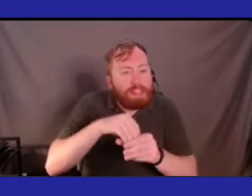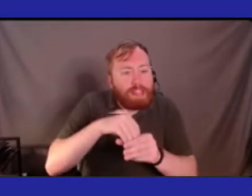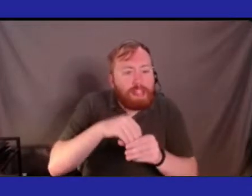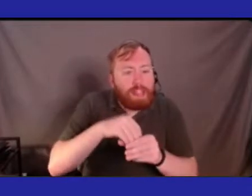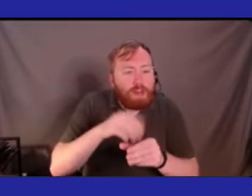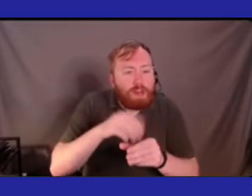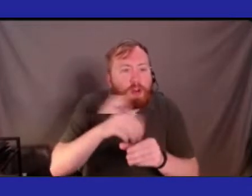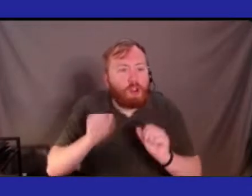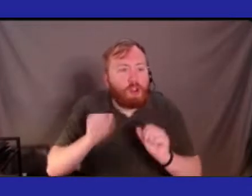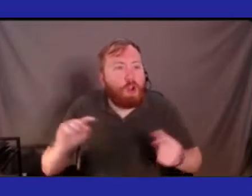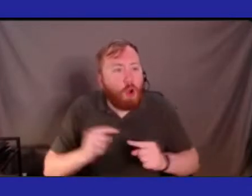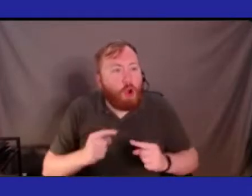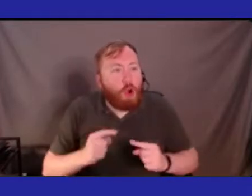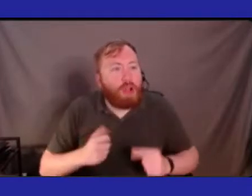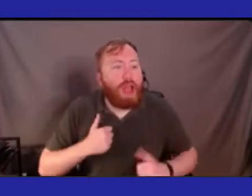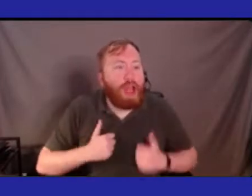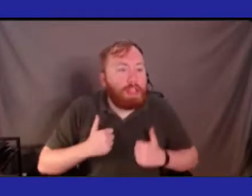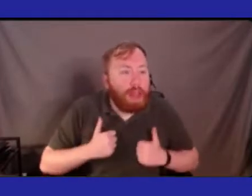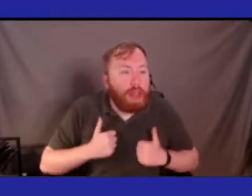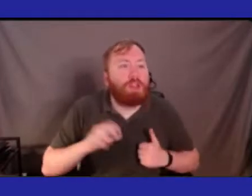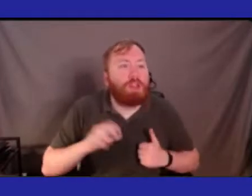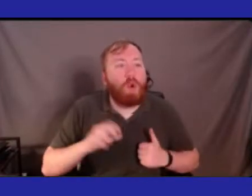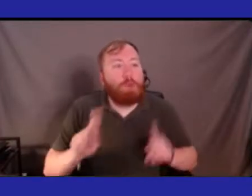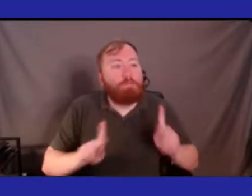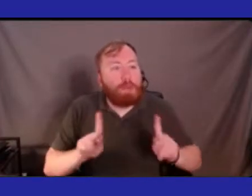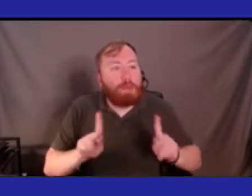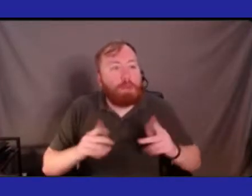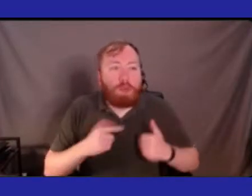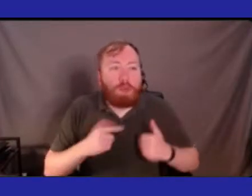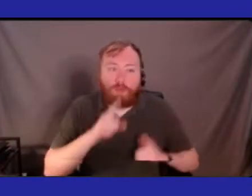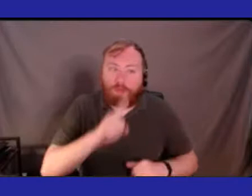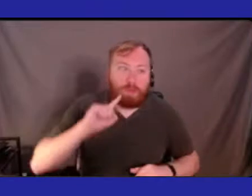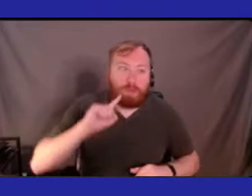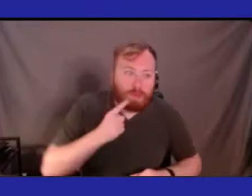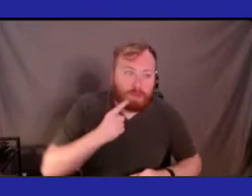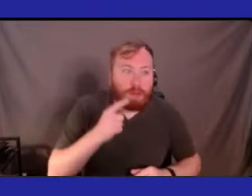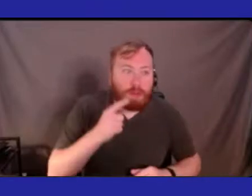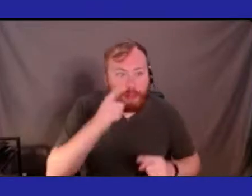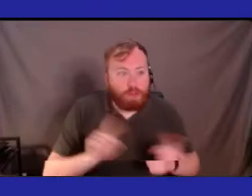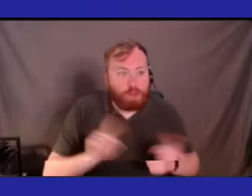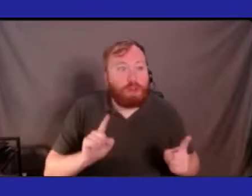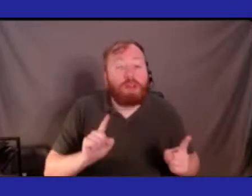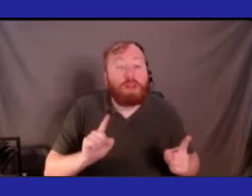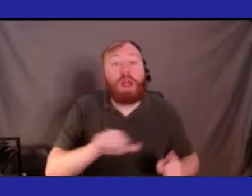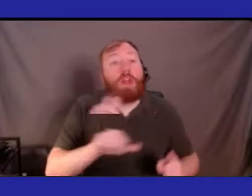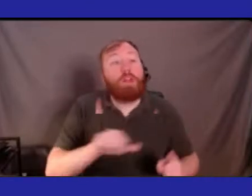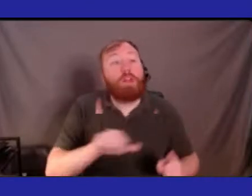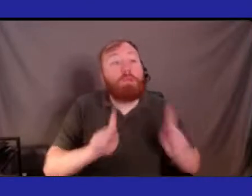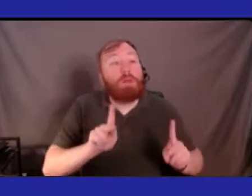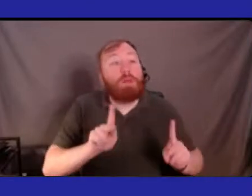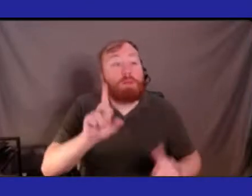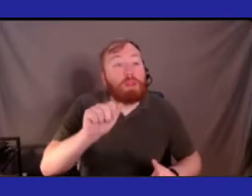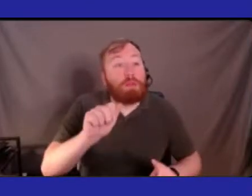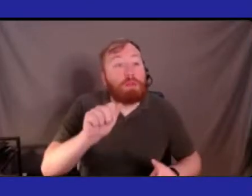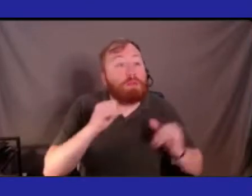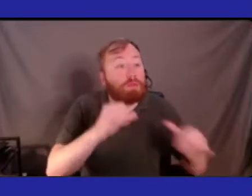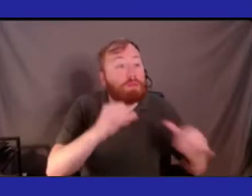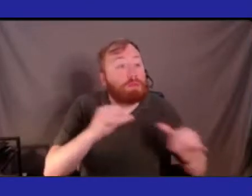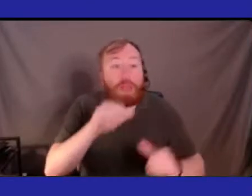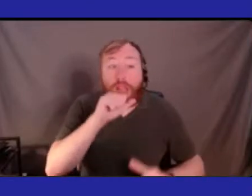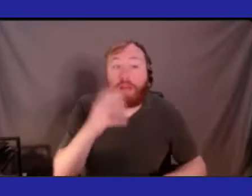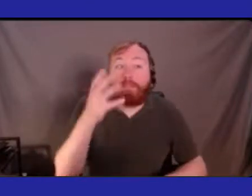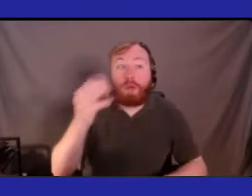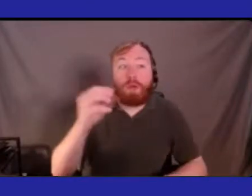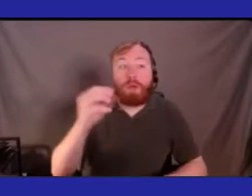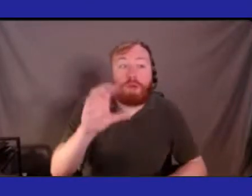asthmatics or a person who has severe allergies. People with disabilities, my fellow disability people who love going to Coney Island